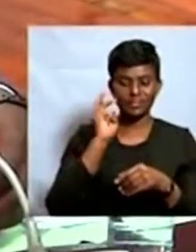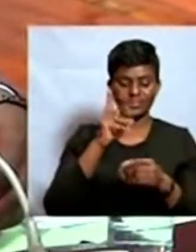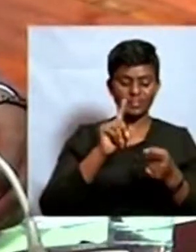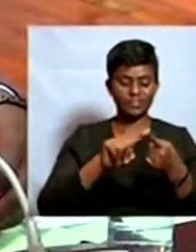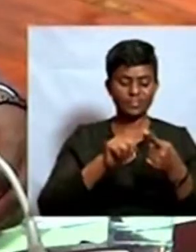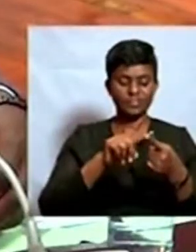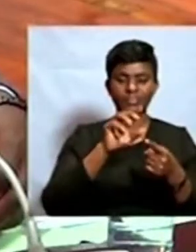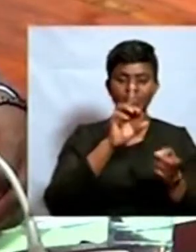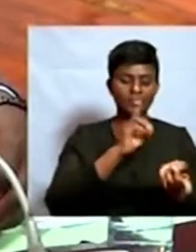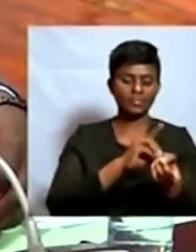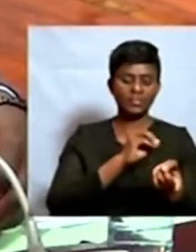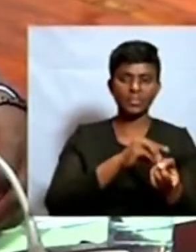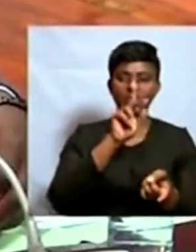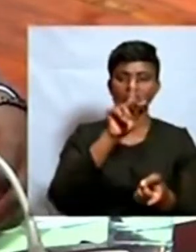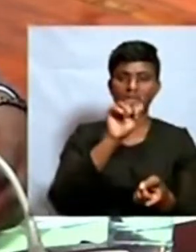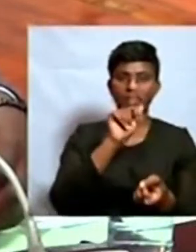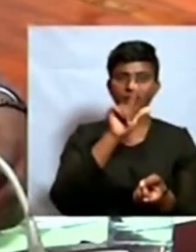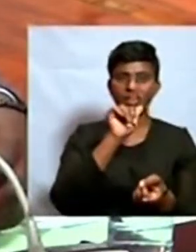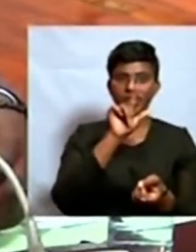Kalila.